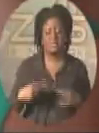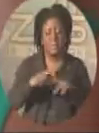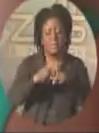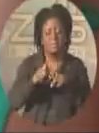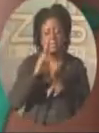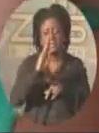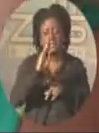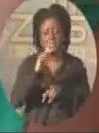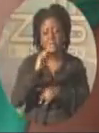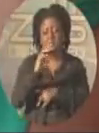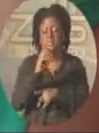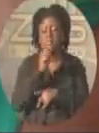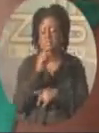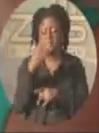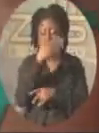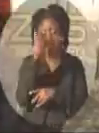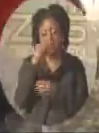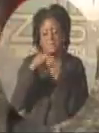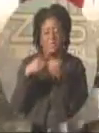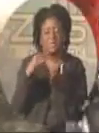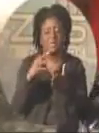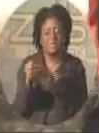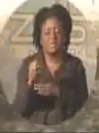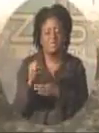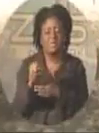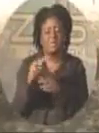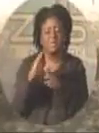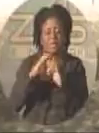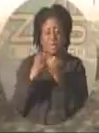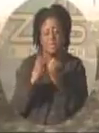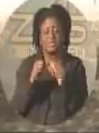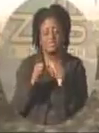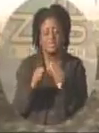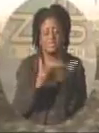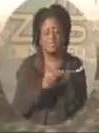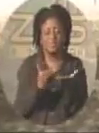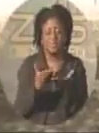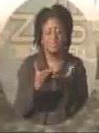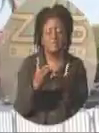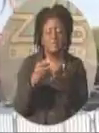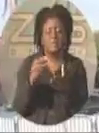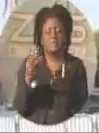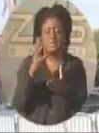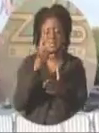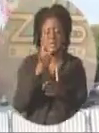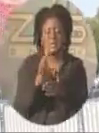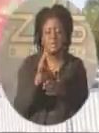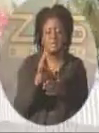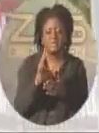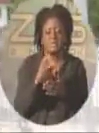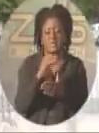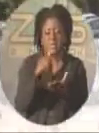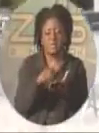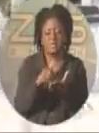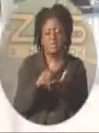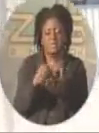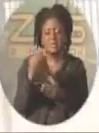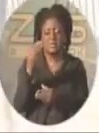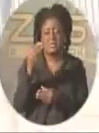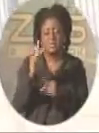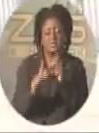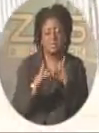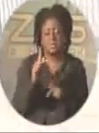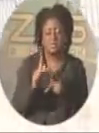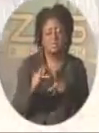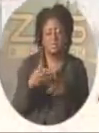the company continues to serve its 7,000 customers spread across the Andrus district. The island senior manager, Chris